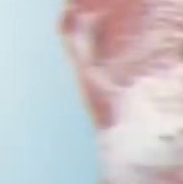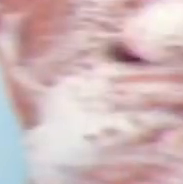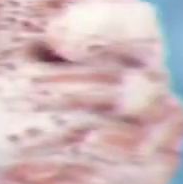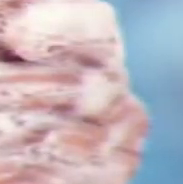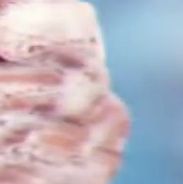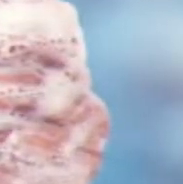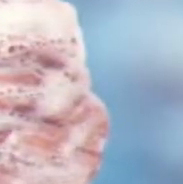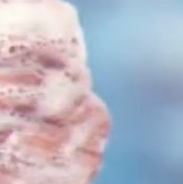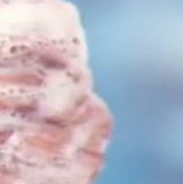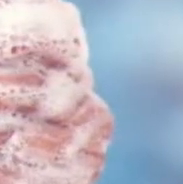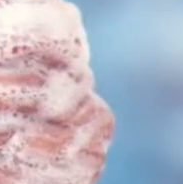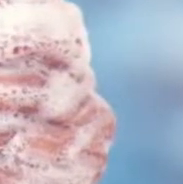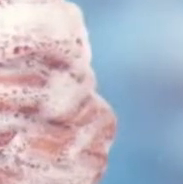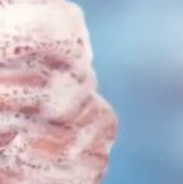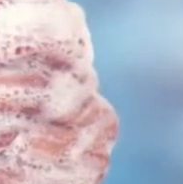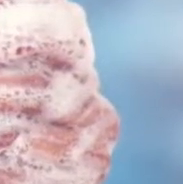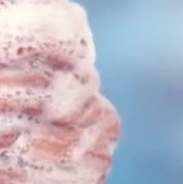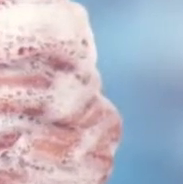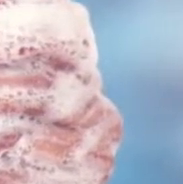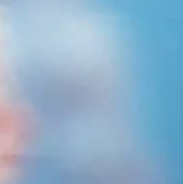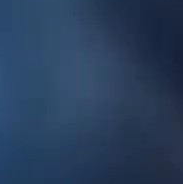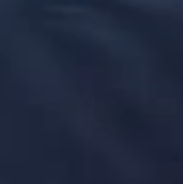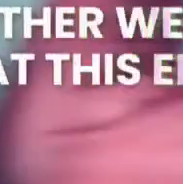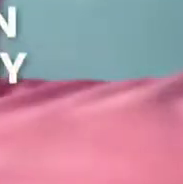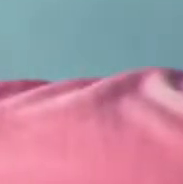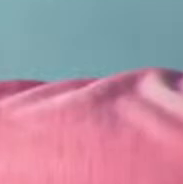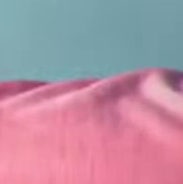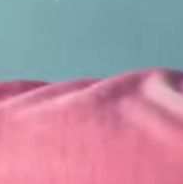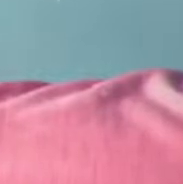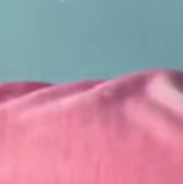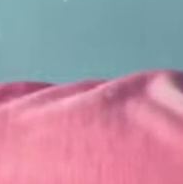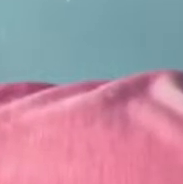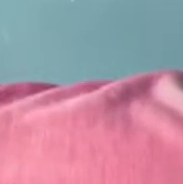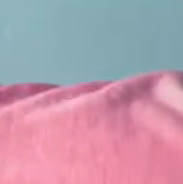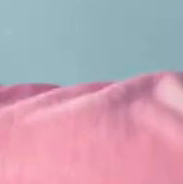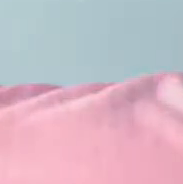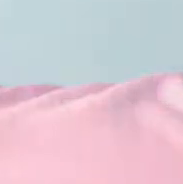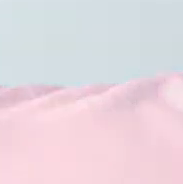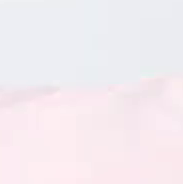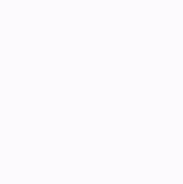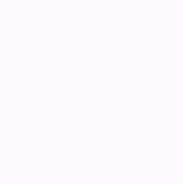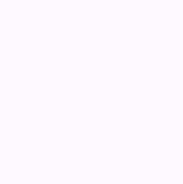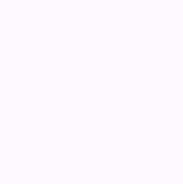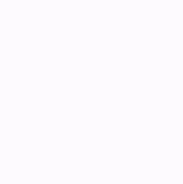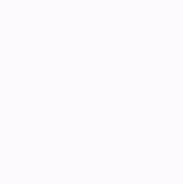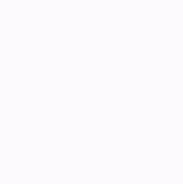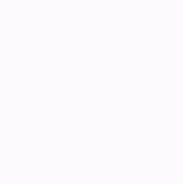sanitize or wash our hands with soap and water regularly. Together we can defeat this enemy.